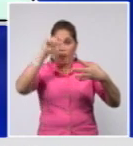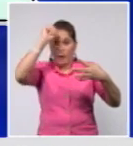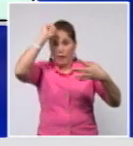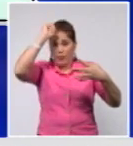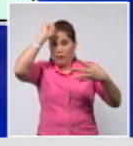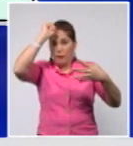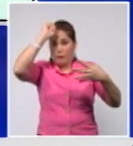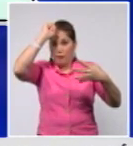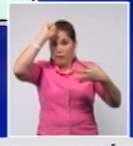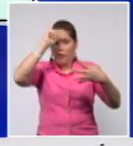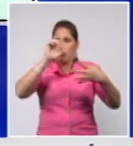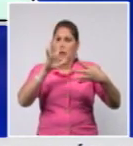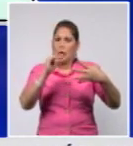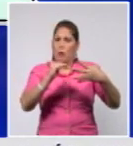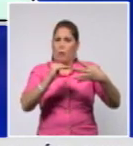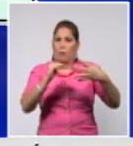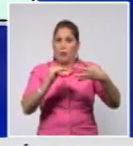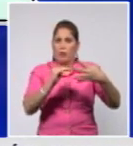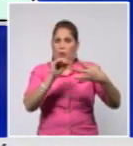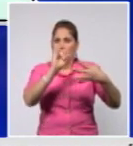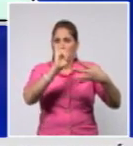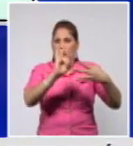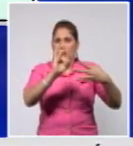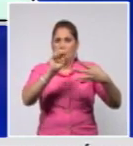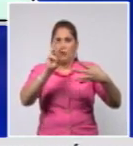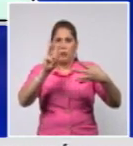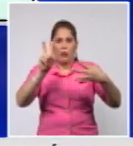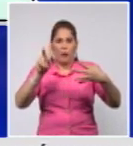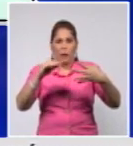5,732,518 cases and